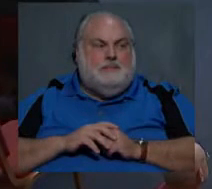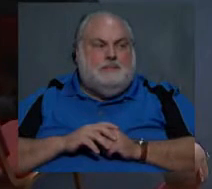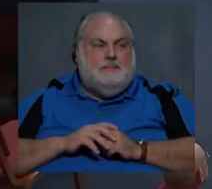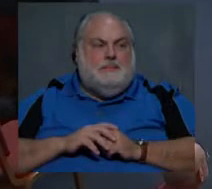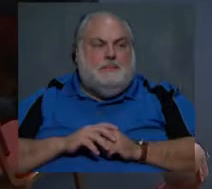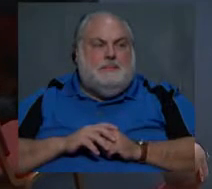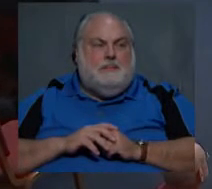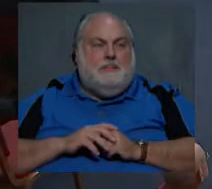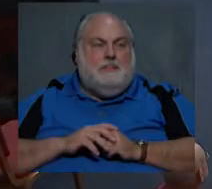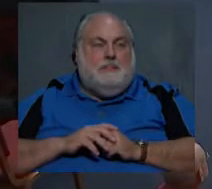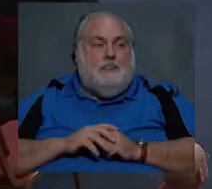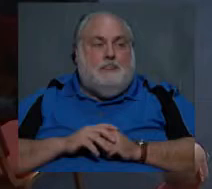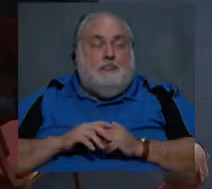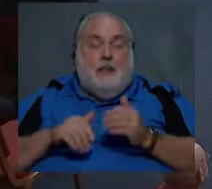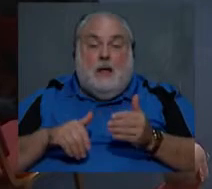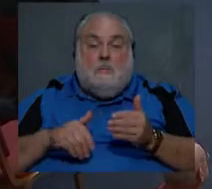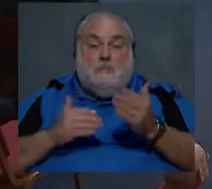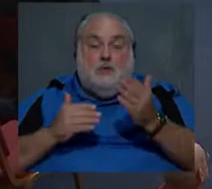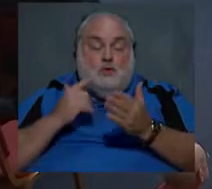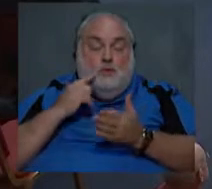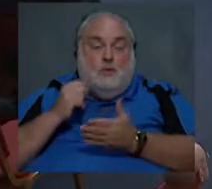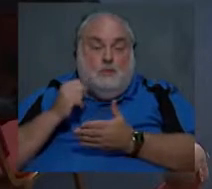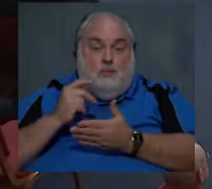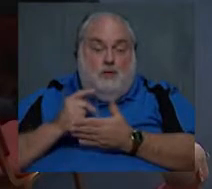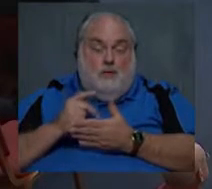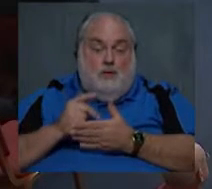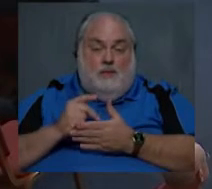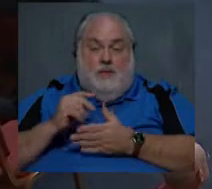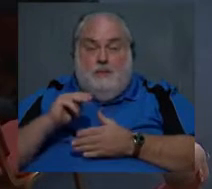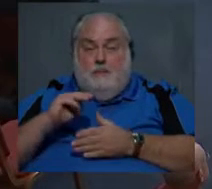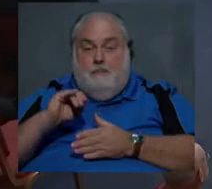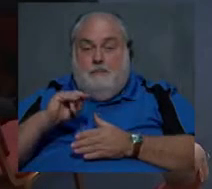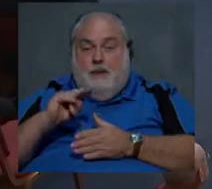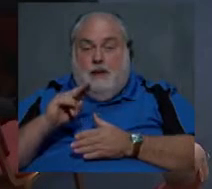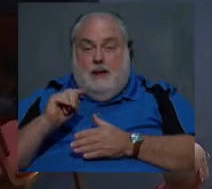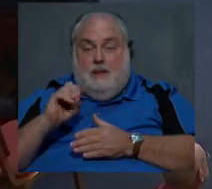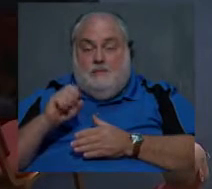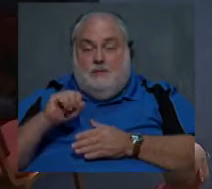Thank you. Do I hear a motion to approve the minutes of the January 11th meeting?